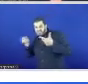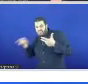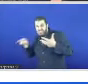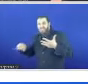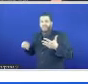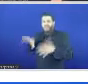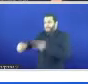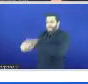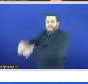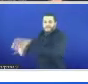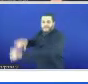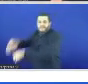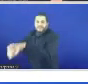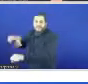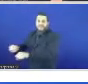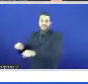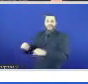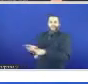the anti-right,